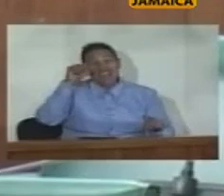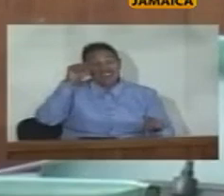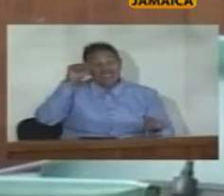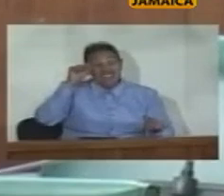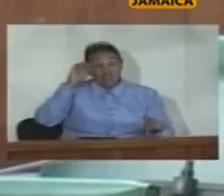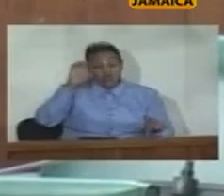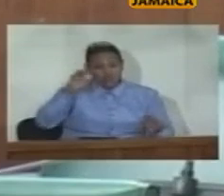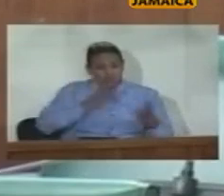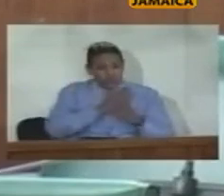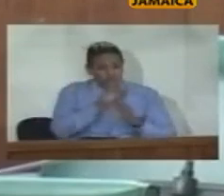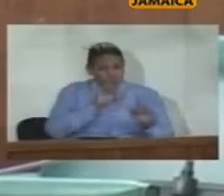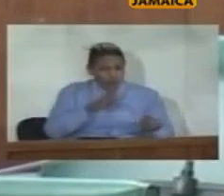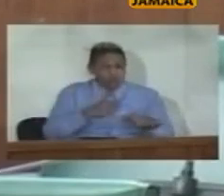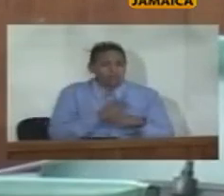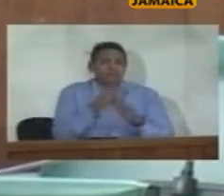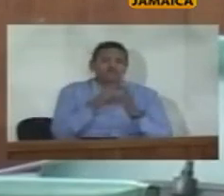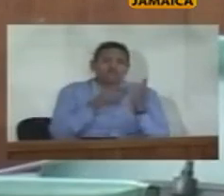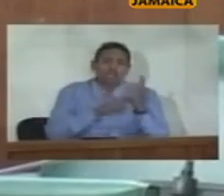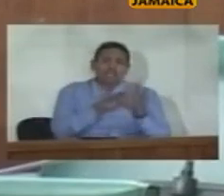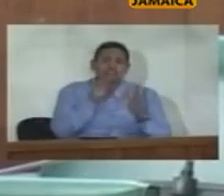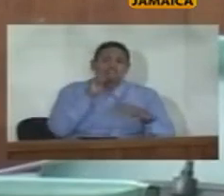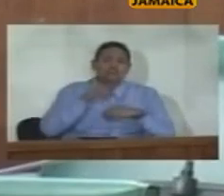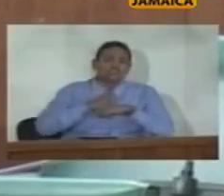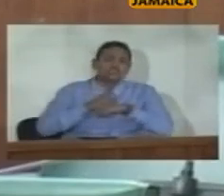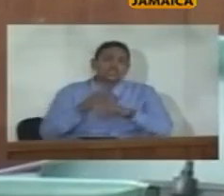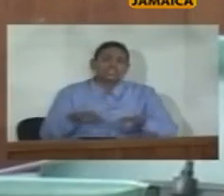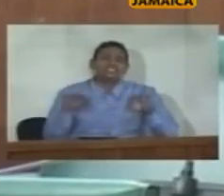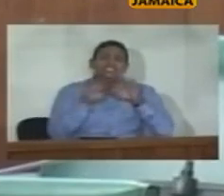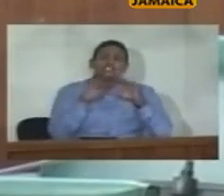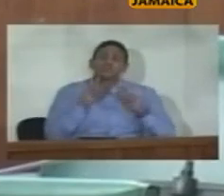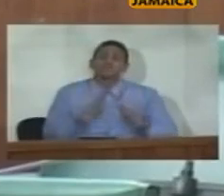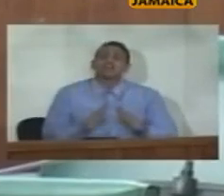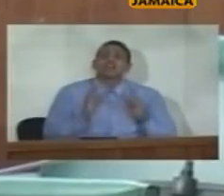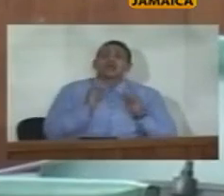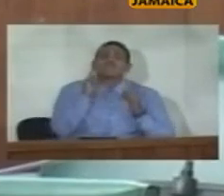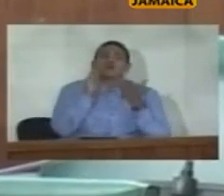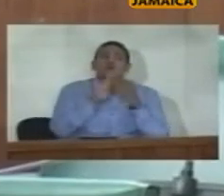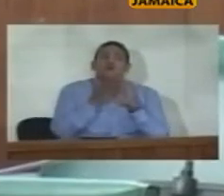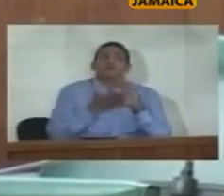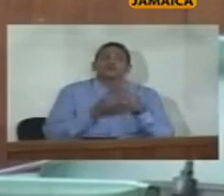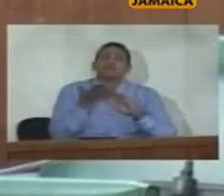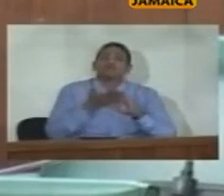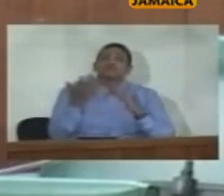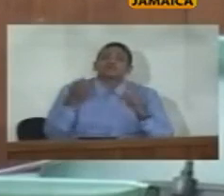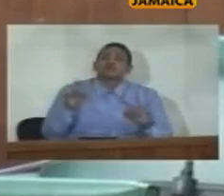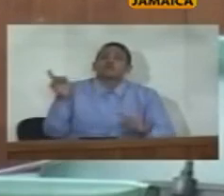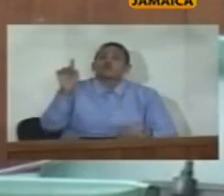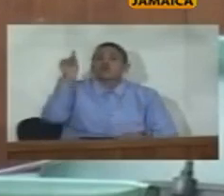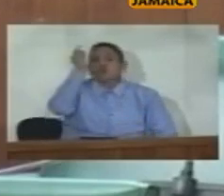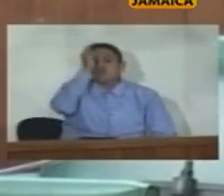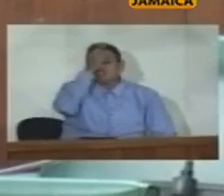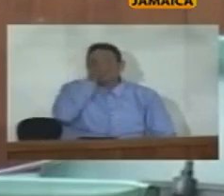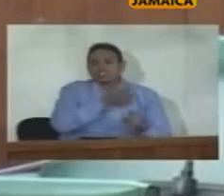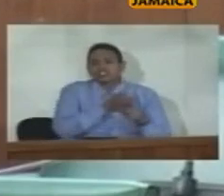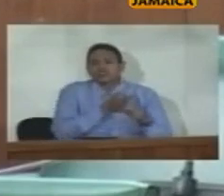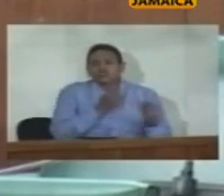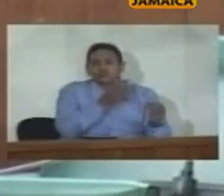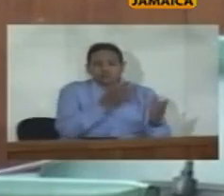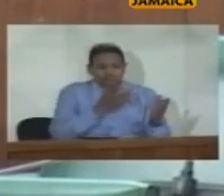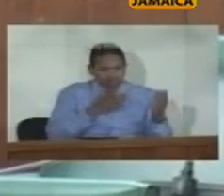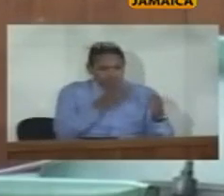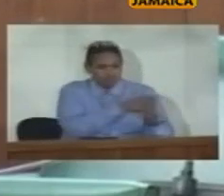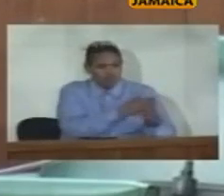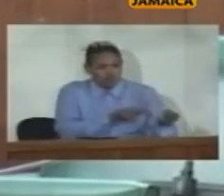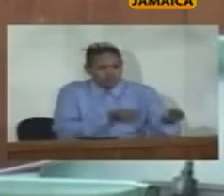by order to make regulations for securing the essentials of life to the community. And whereas the Governor-General, in exercise of the powers